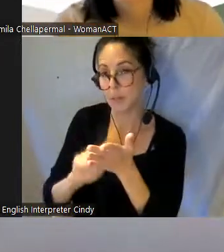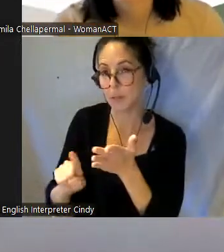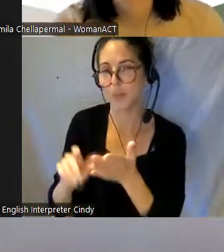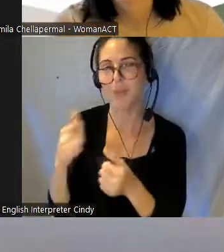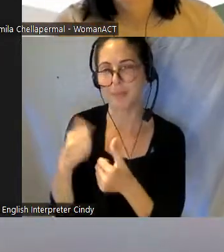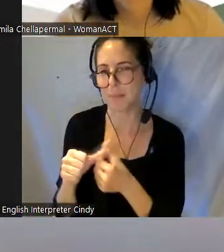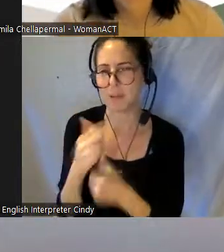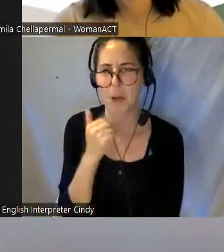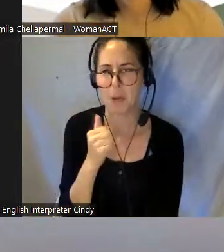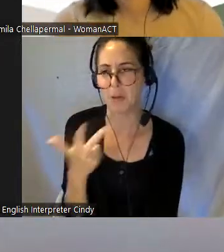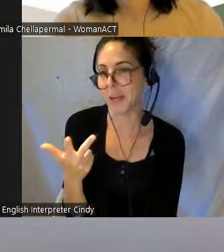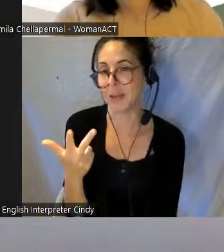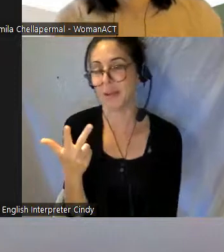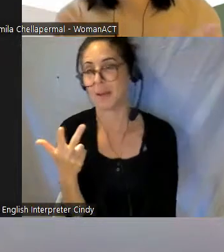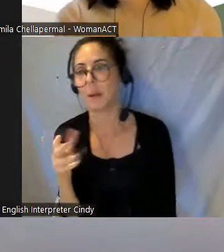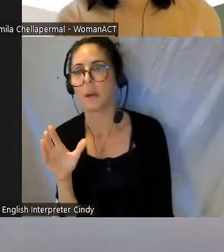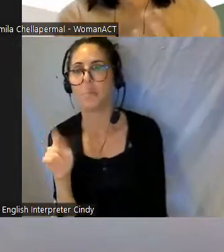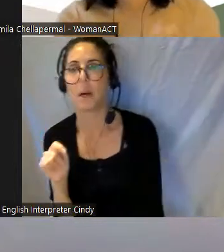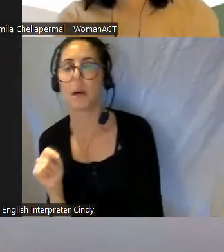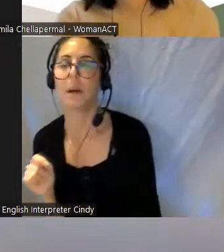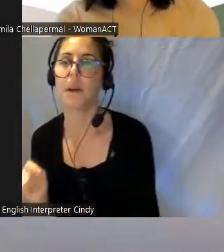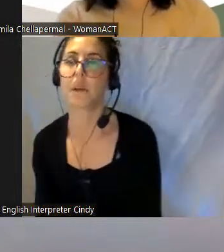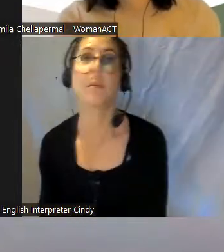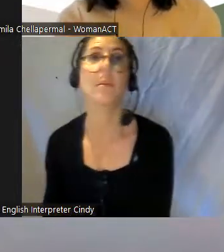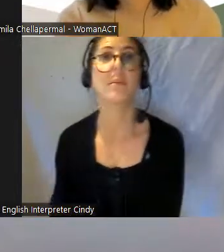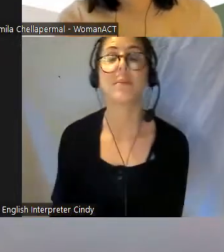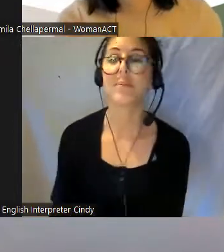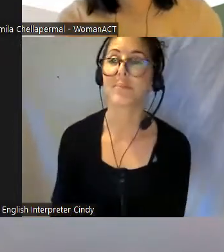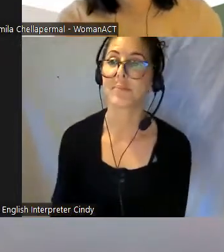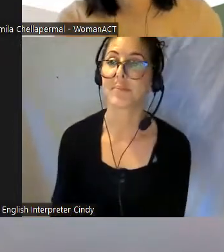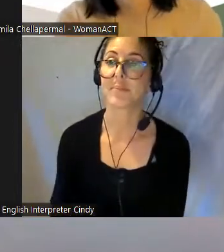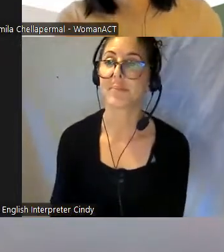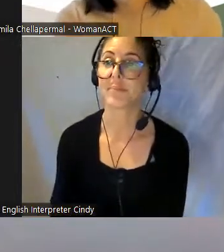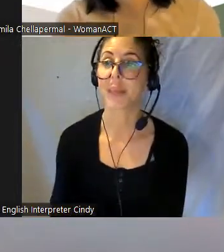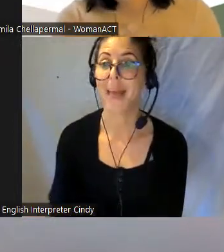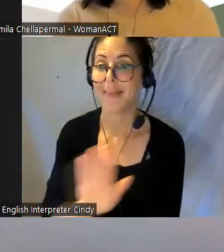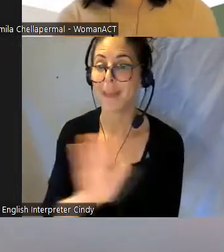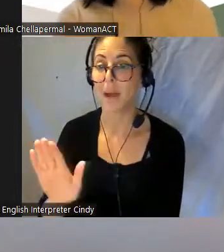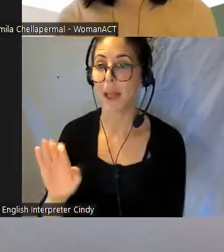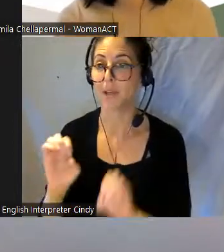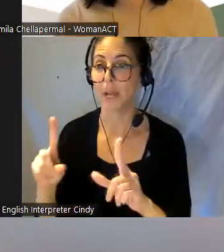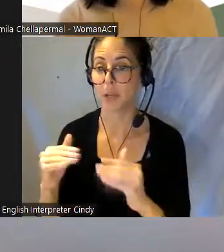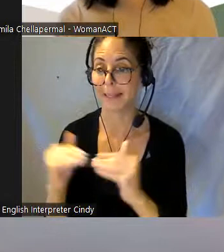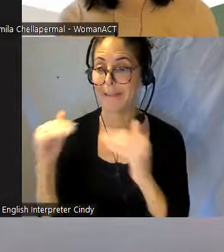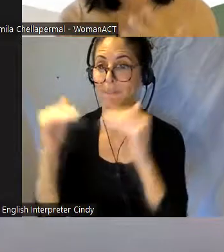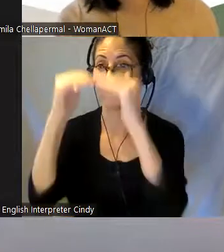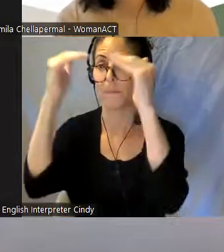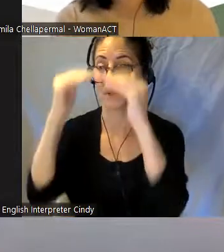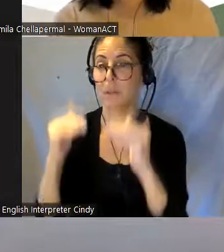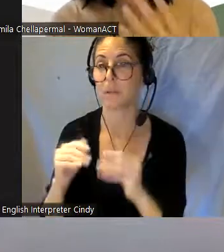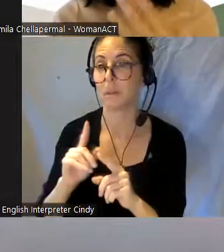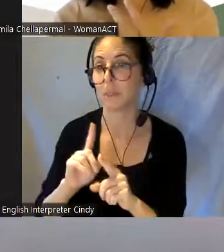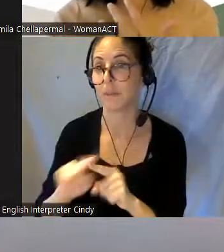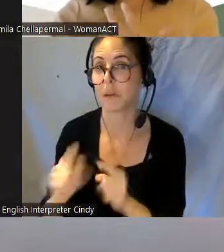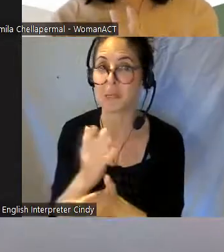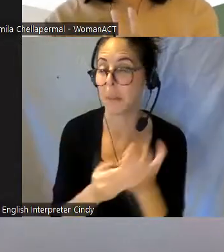scale study. It was only 3, but there were different levels of education. So some who might have not been